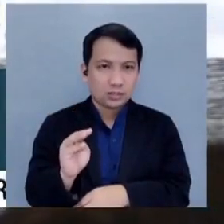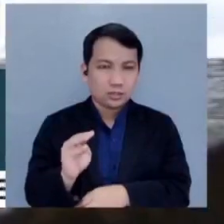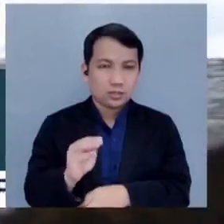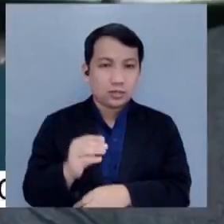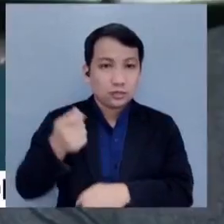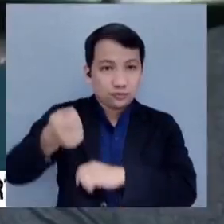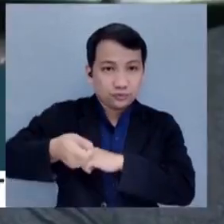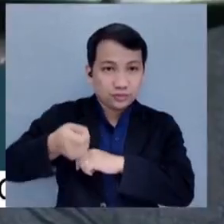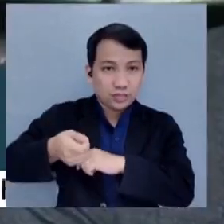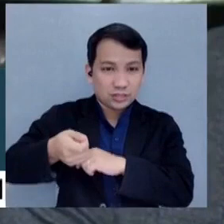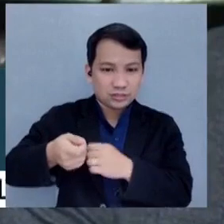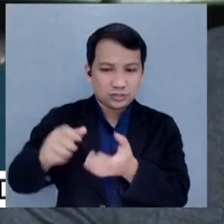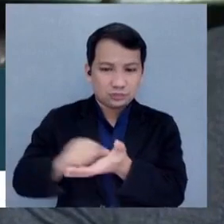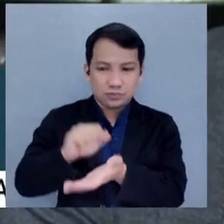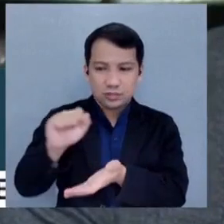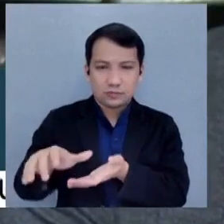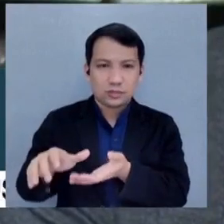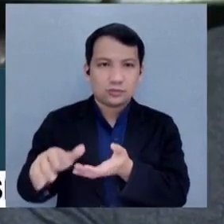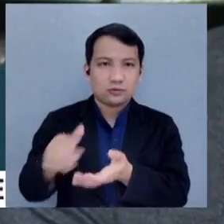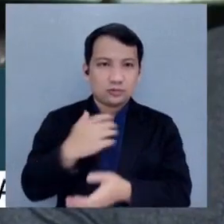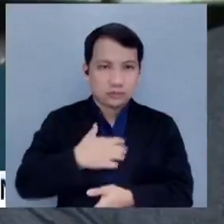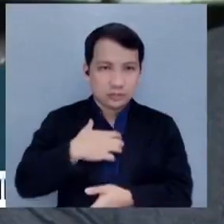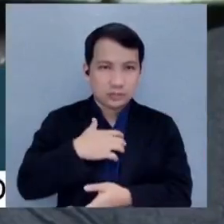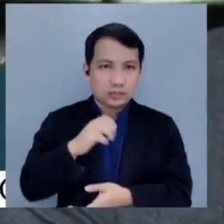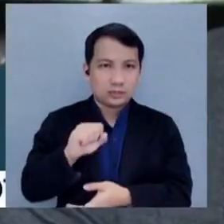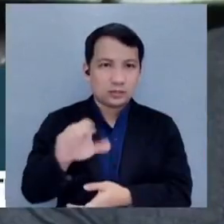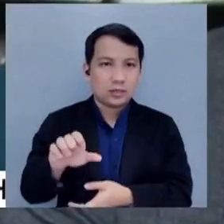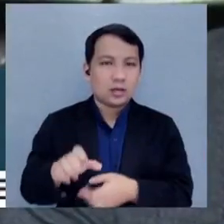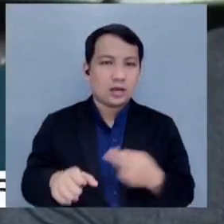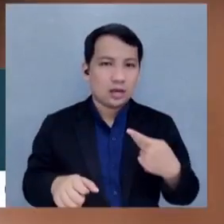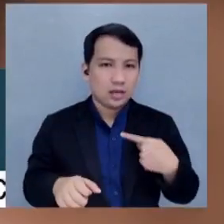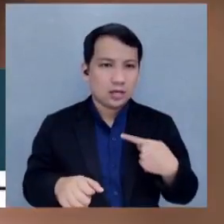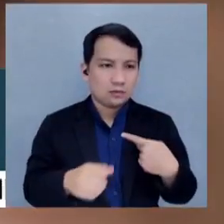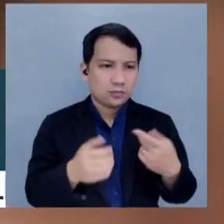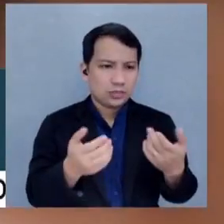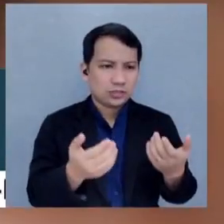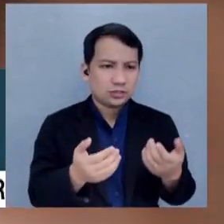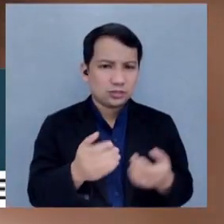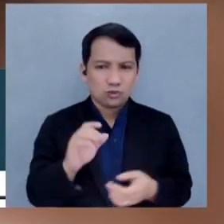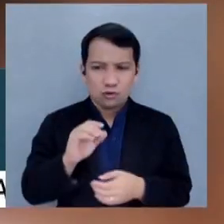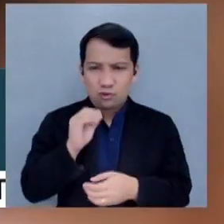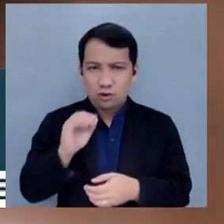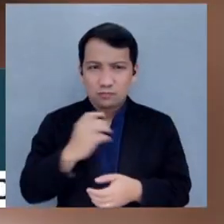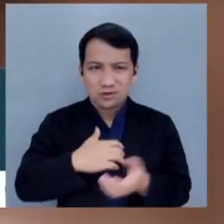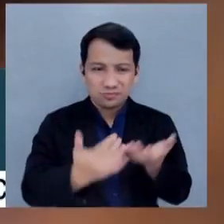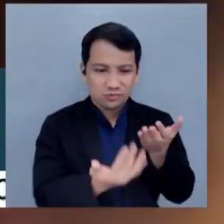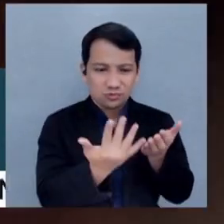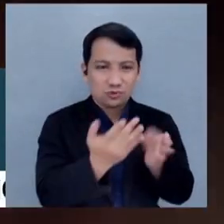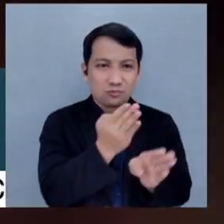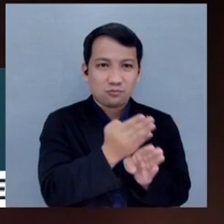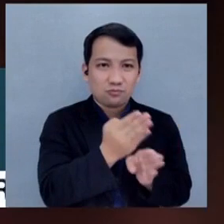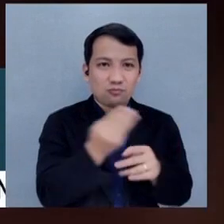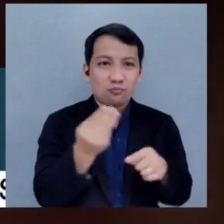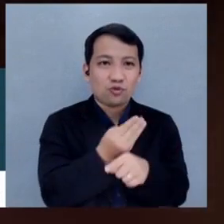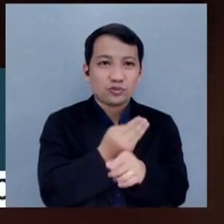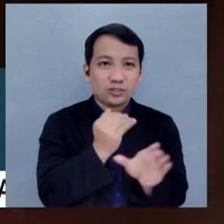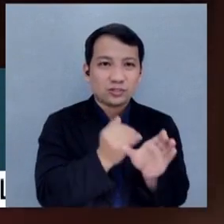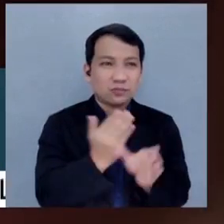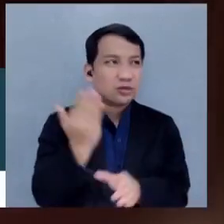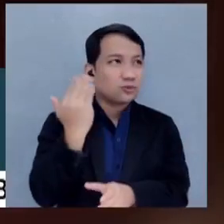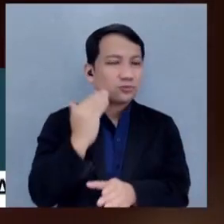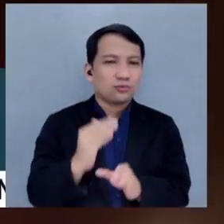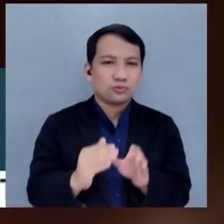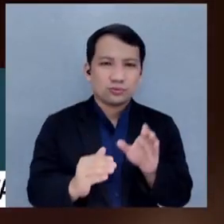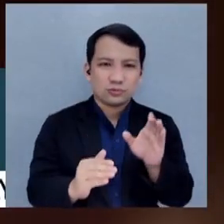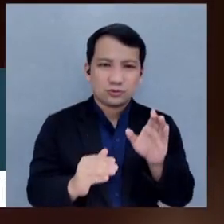arson charge against them. They were accused of burning a modern jeepney in Catanawan, Quezon, January 31st, even though